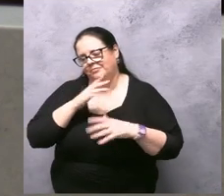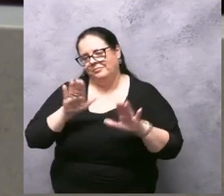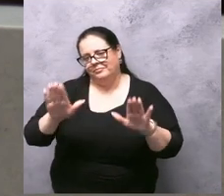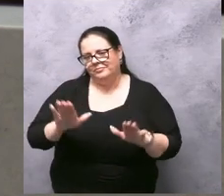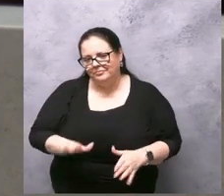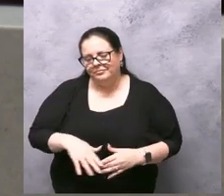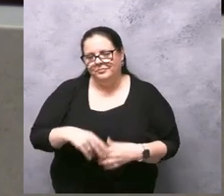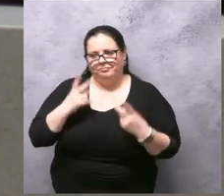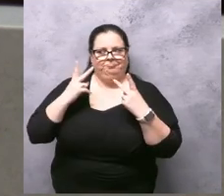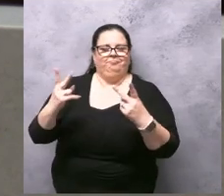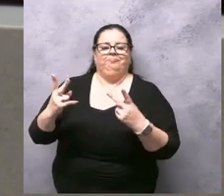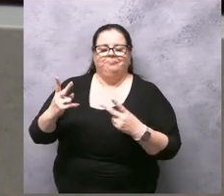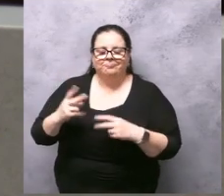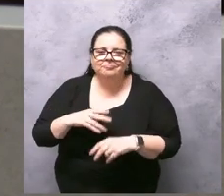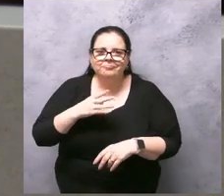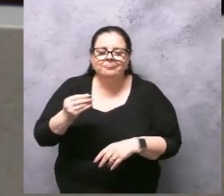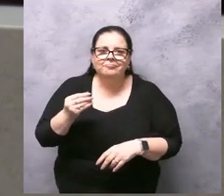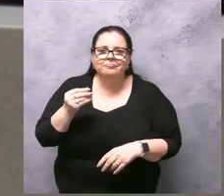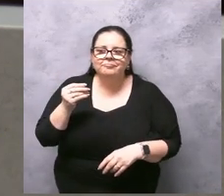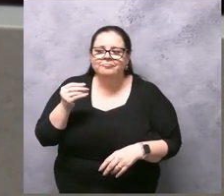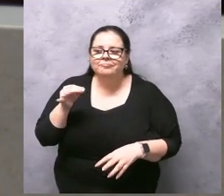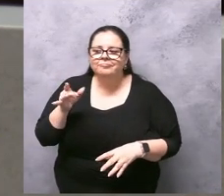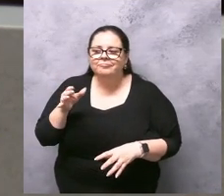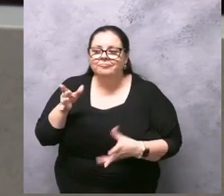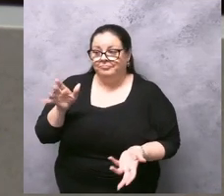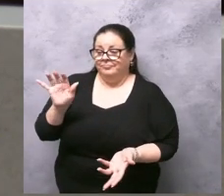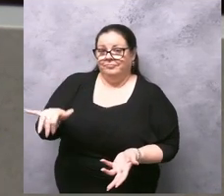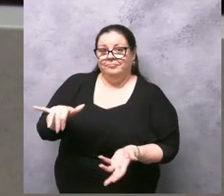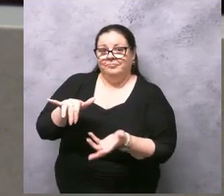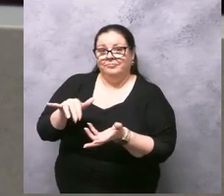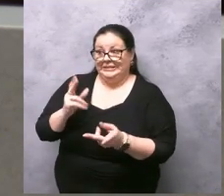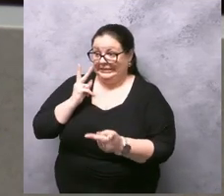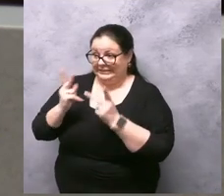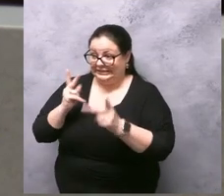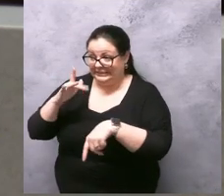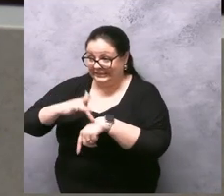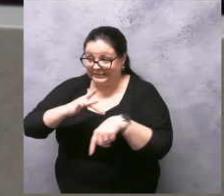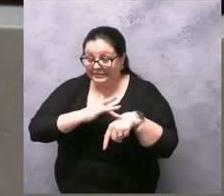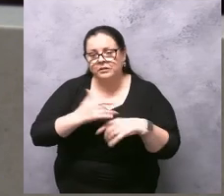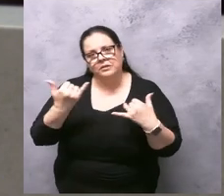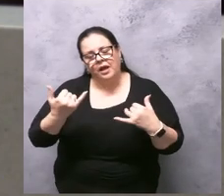it was a great sight to see. And it's on a school visits, now that we're able to